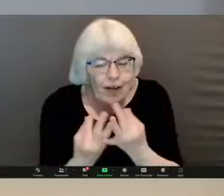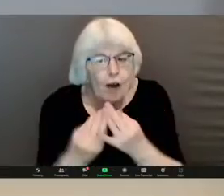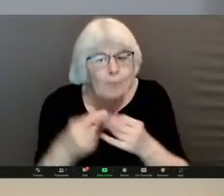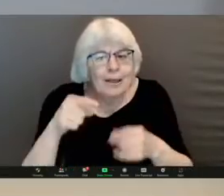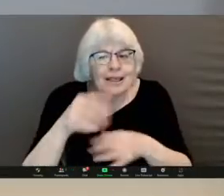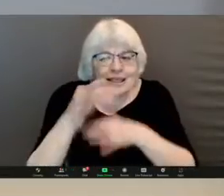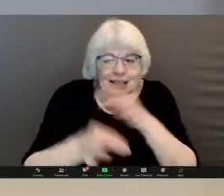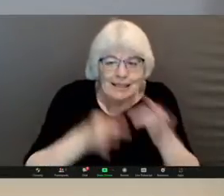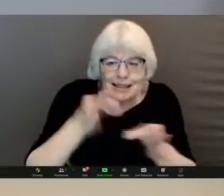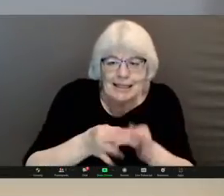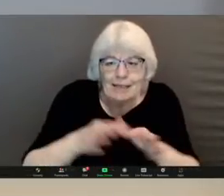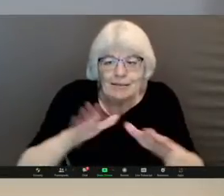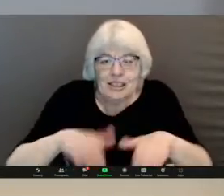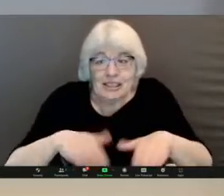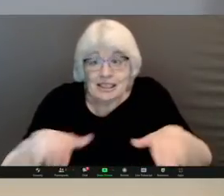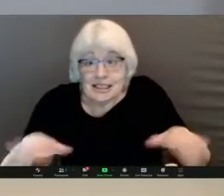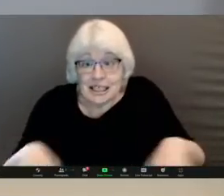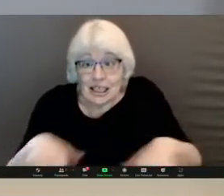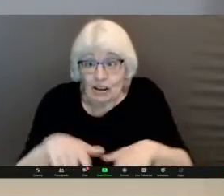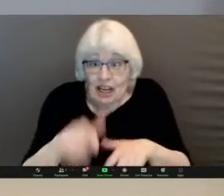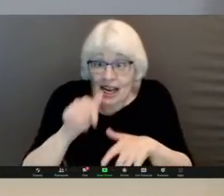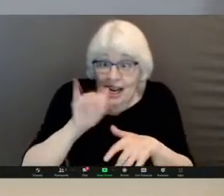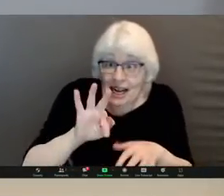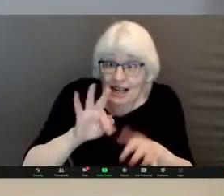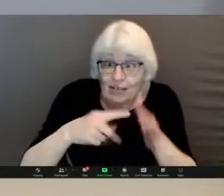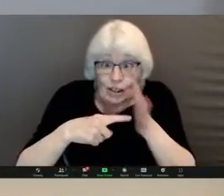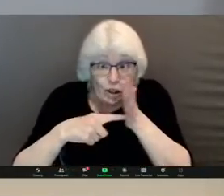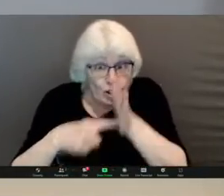able to release later this week.